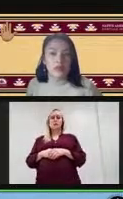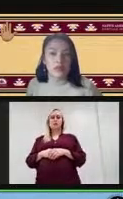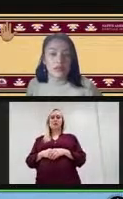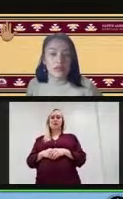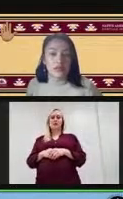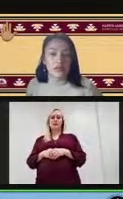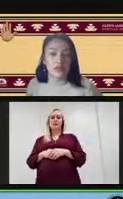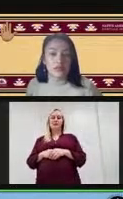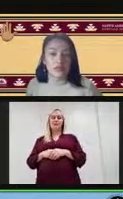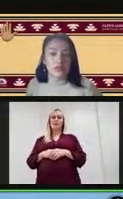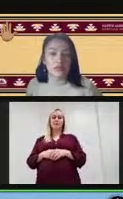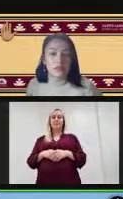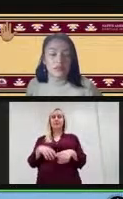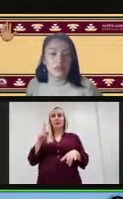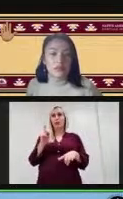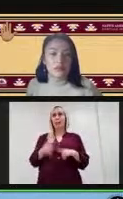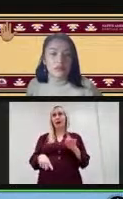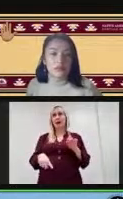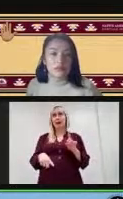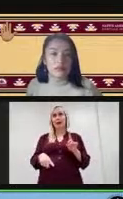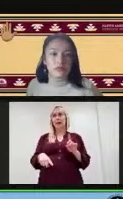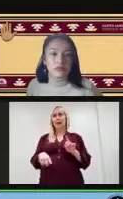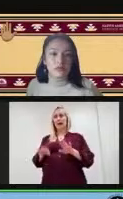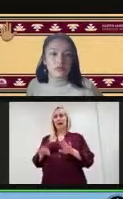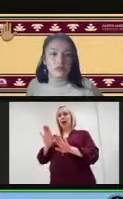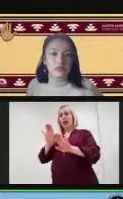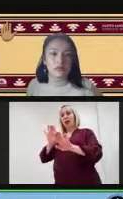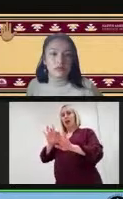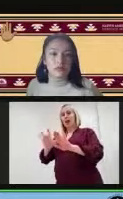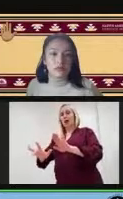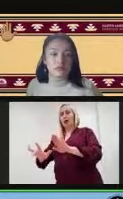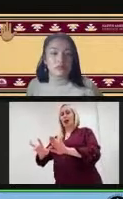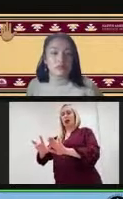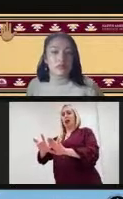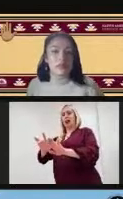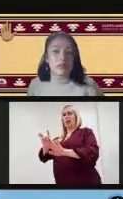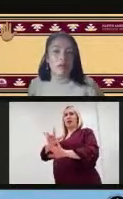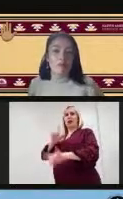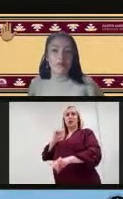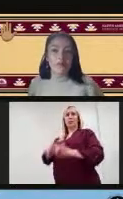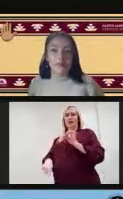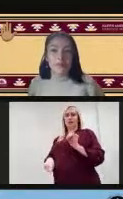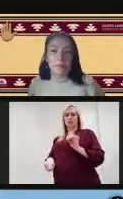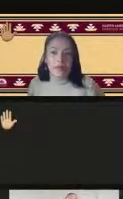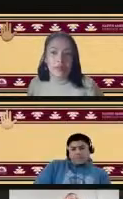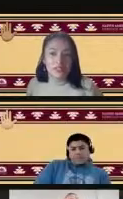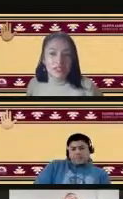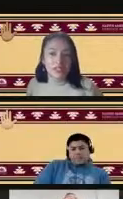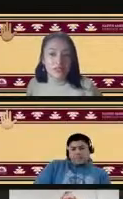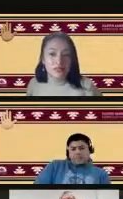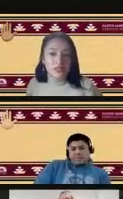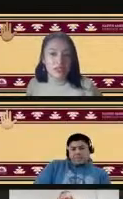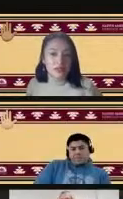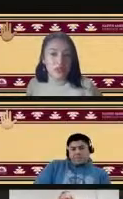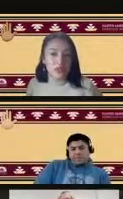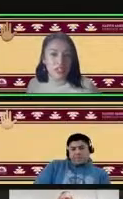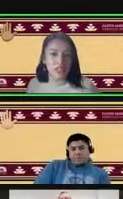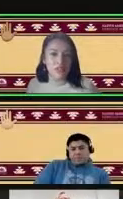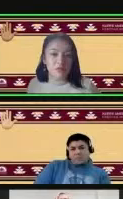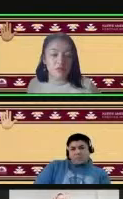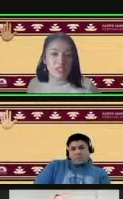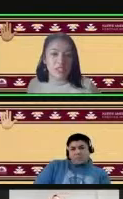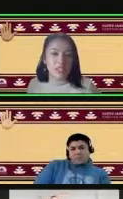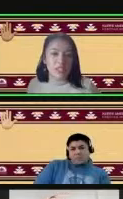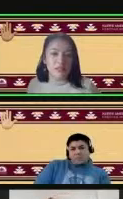We can't take the pedal, foot off the pedal. That's what I'm trying to say, putting it bluntly. Mm-hmm. Just wondering